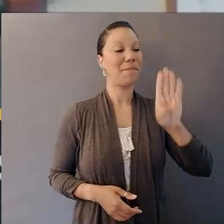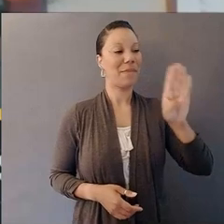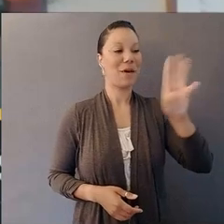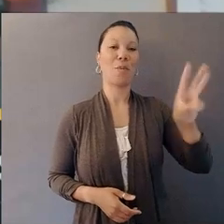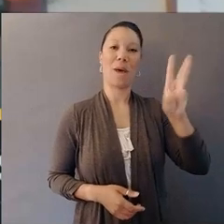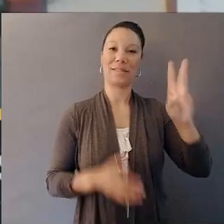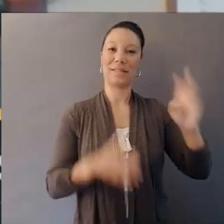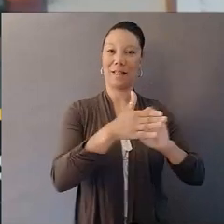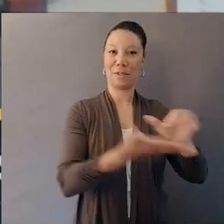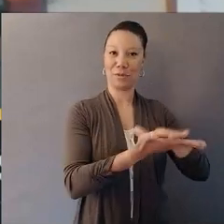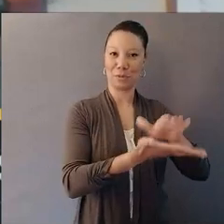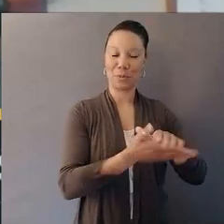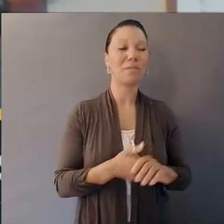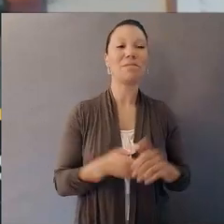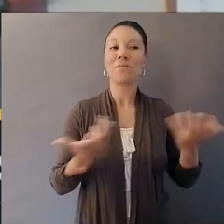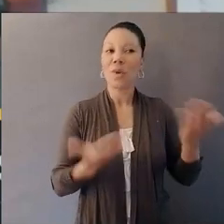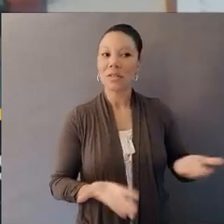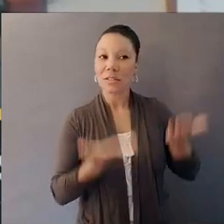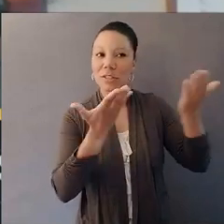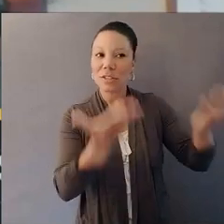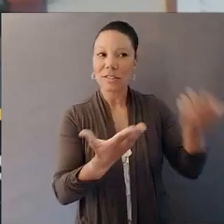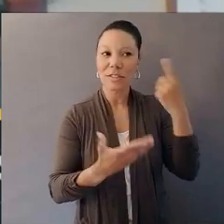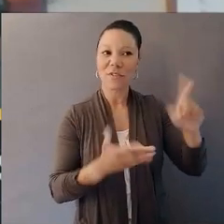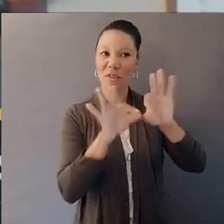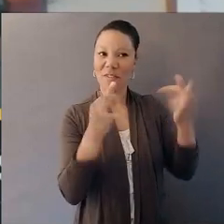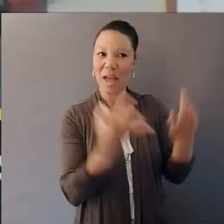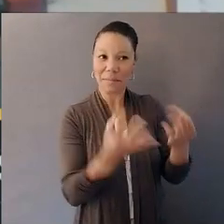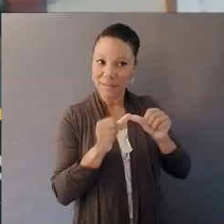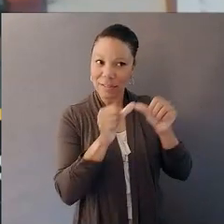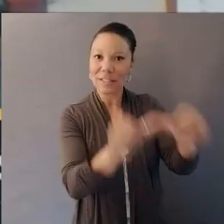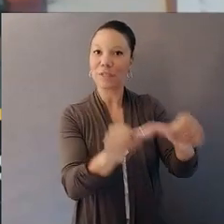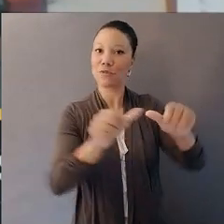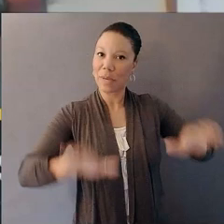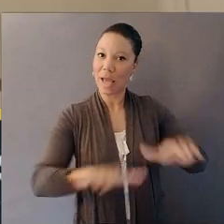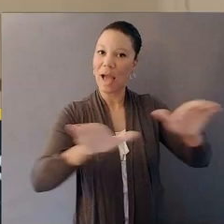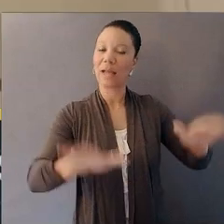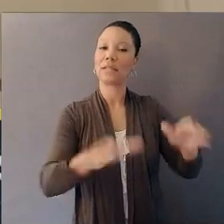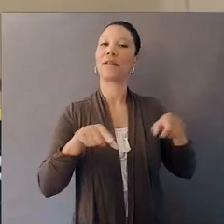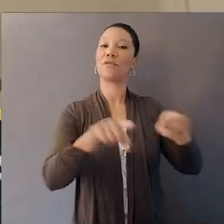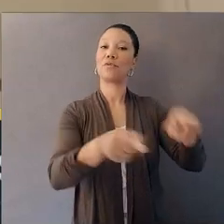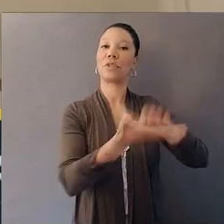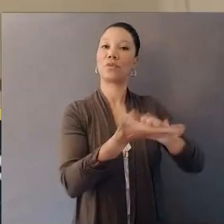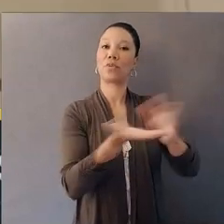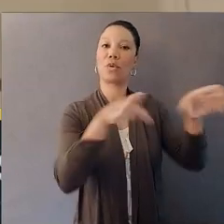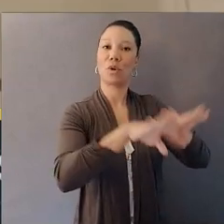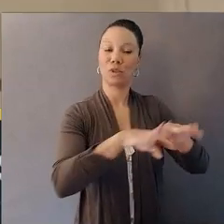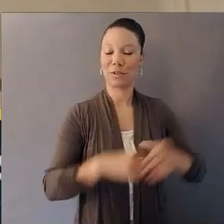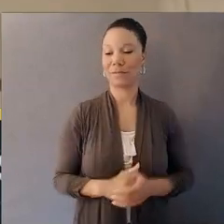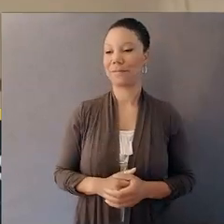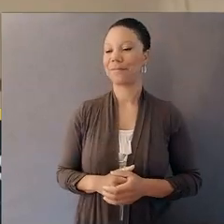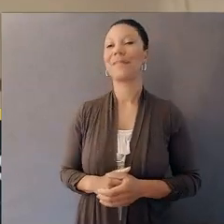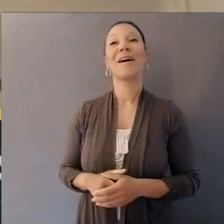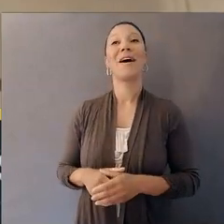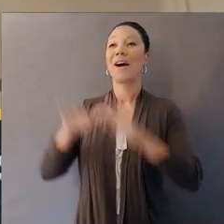tips do you have for families and students to be active during the school closures? A great